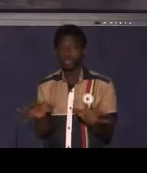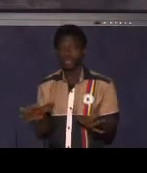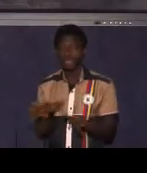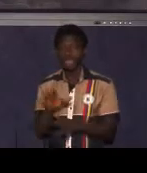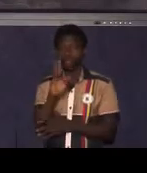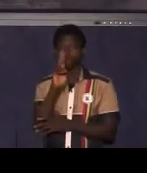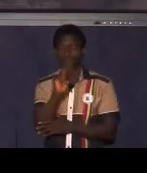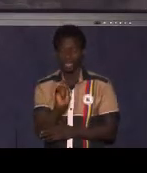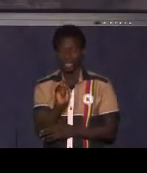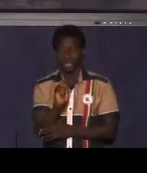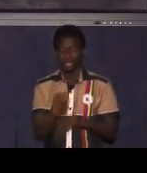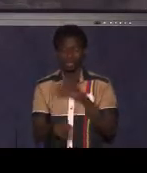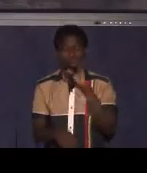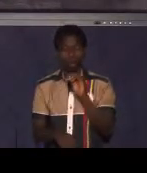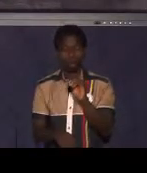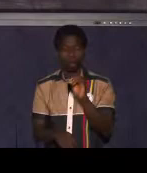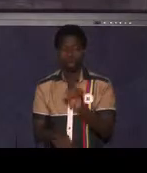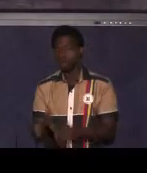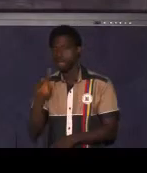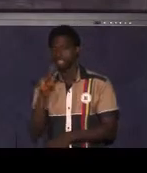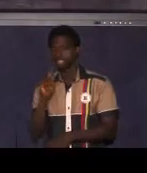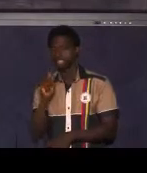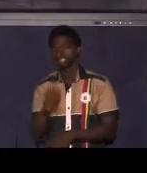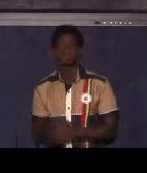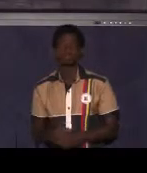word N-O-T, not.